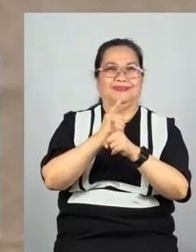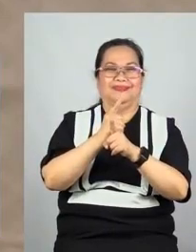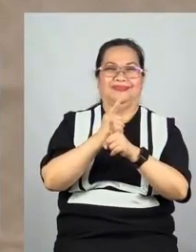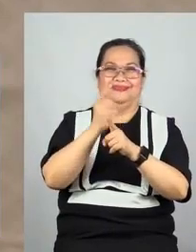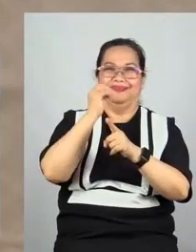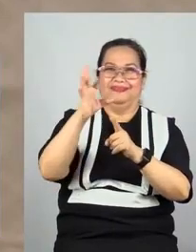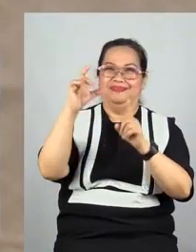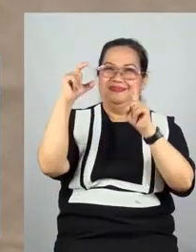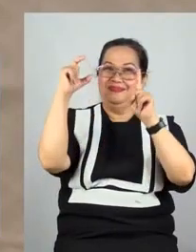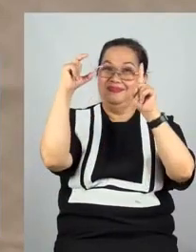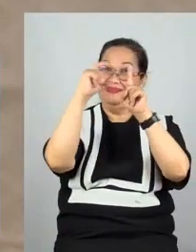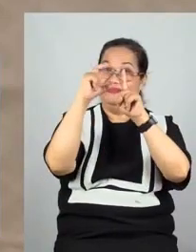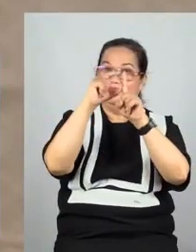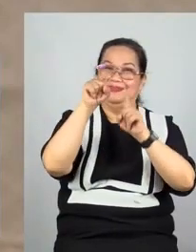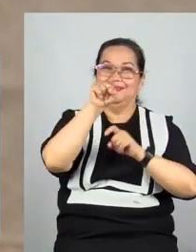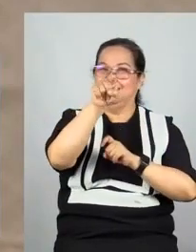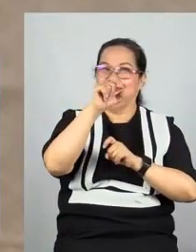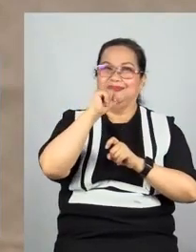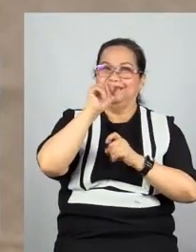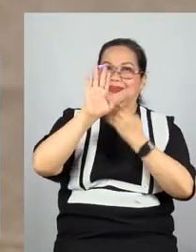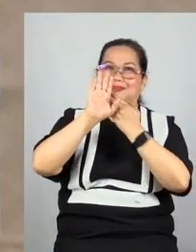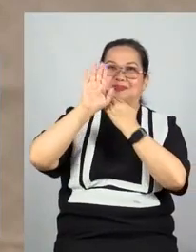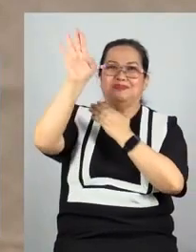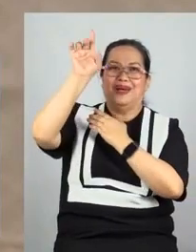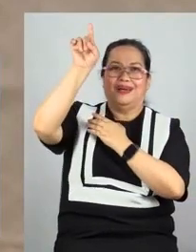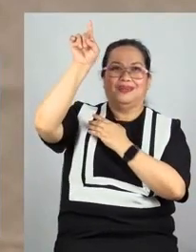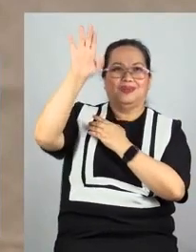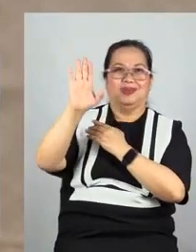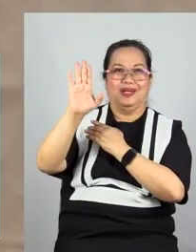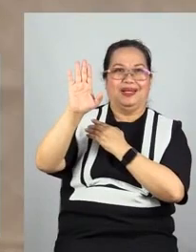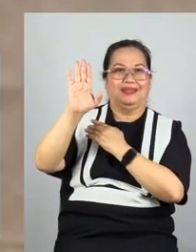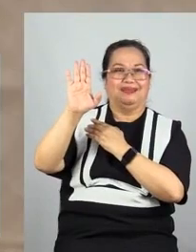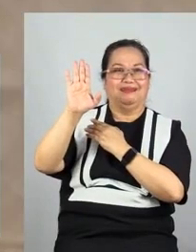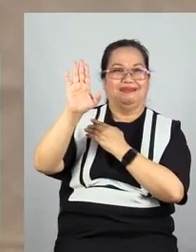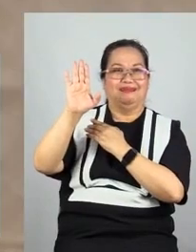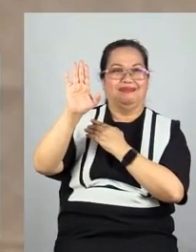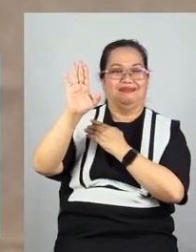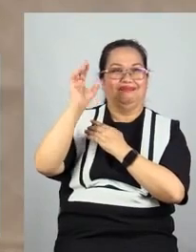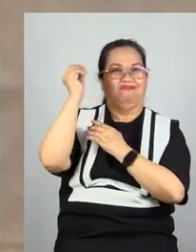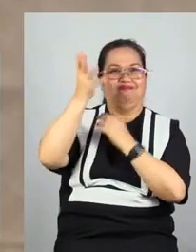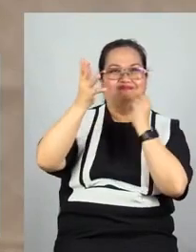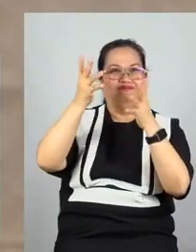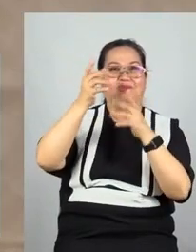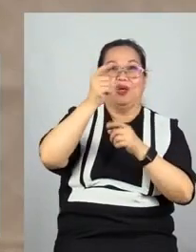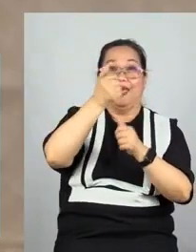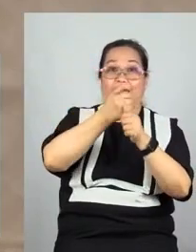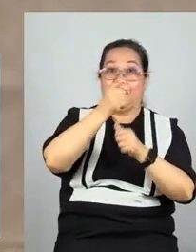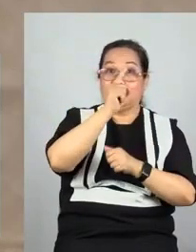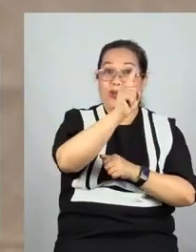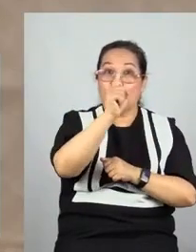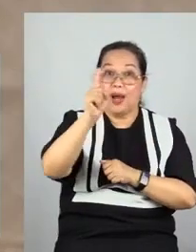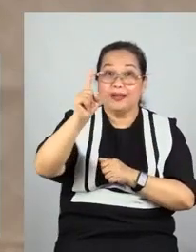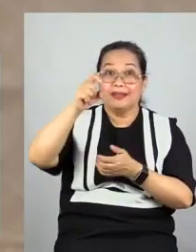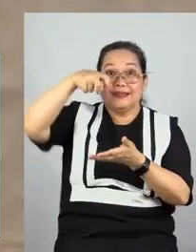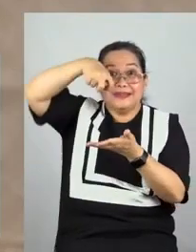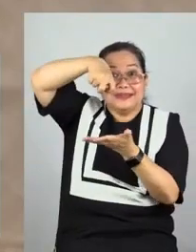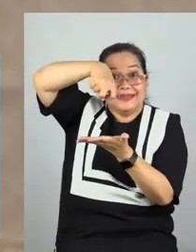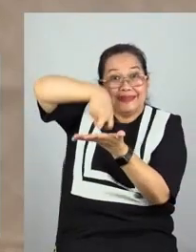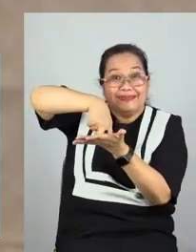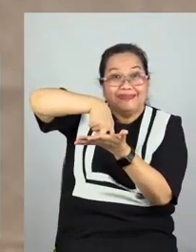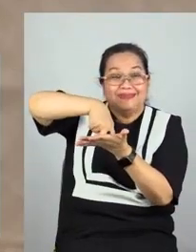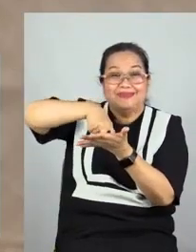righteousness a word that shall not return. To me every knee shall bow, every tongue